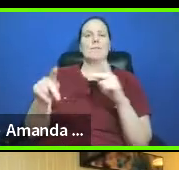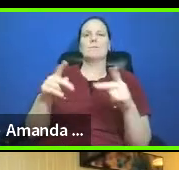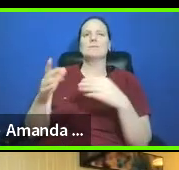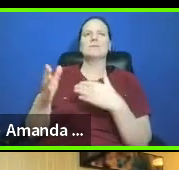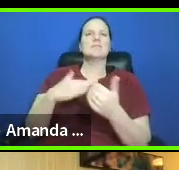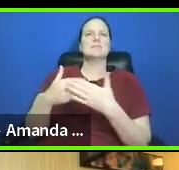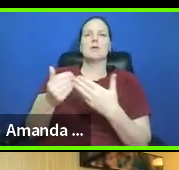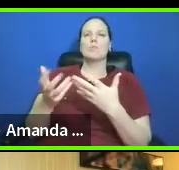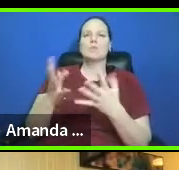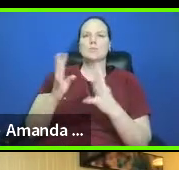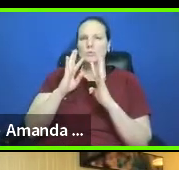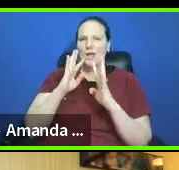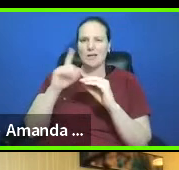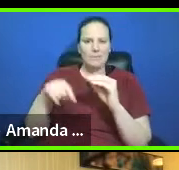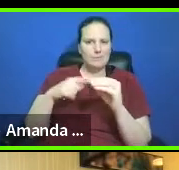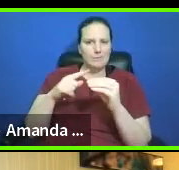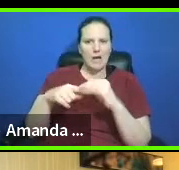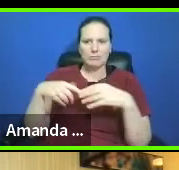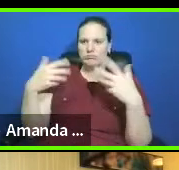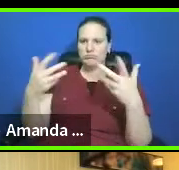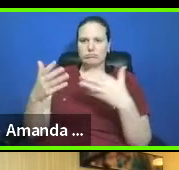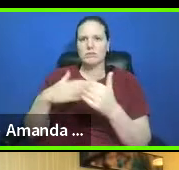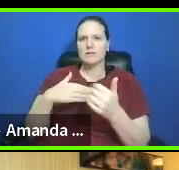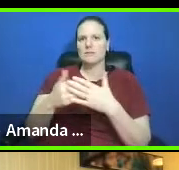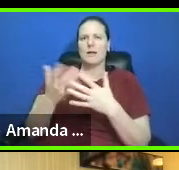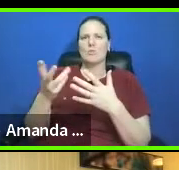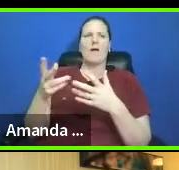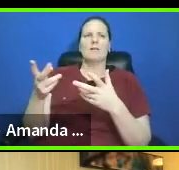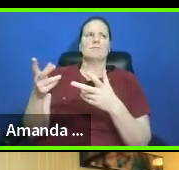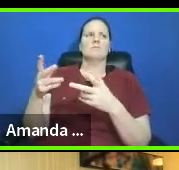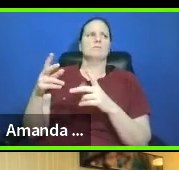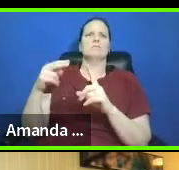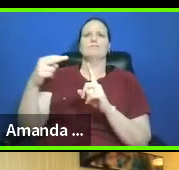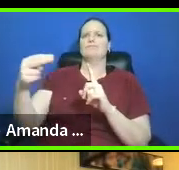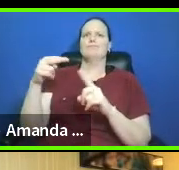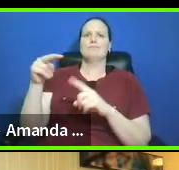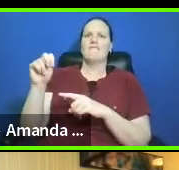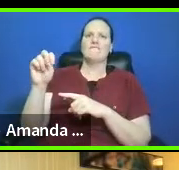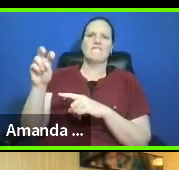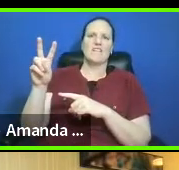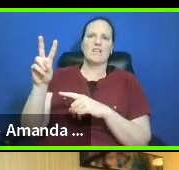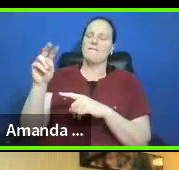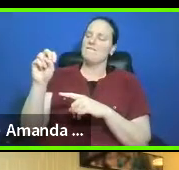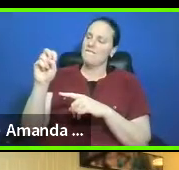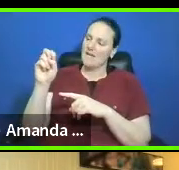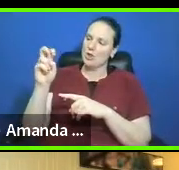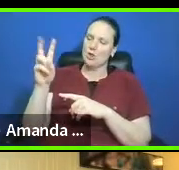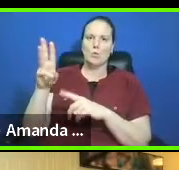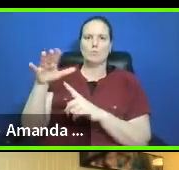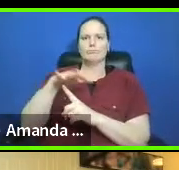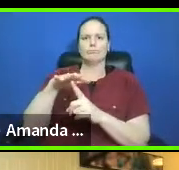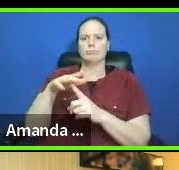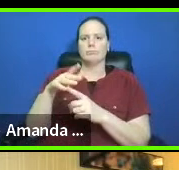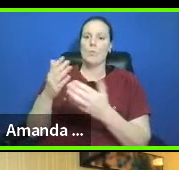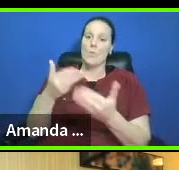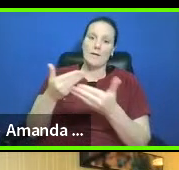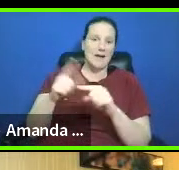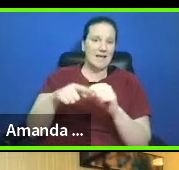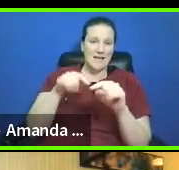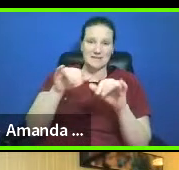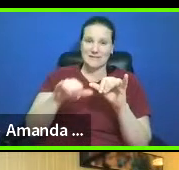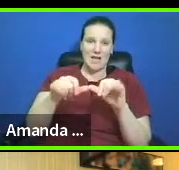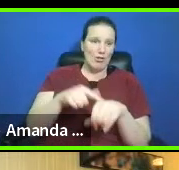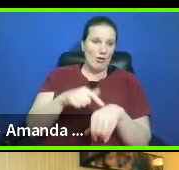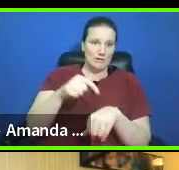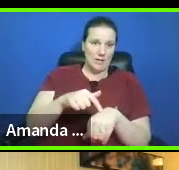you're talking about, no matter what venue you're in. Welcome everyone. And I can't stay very long because